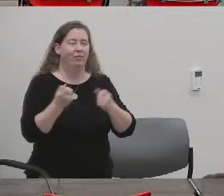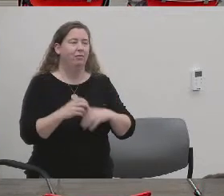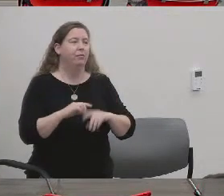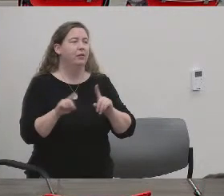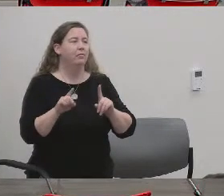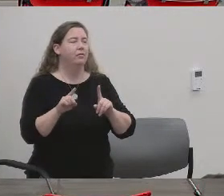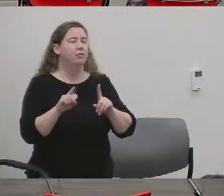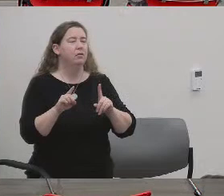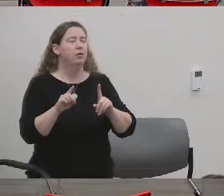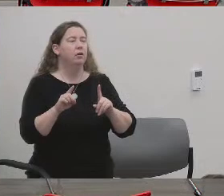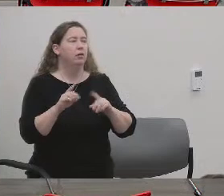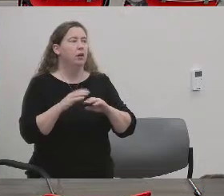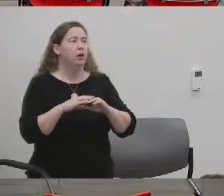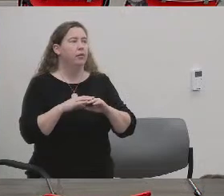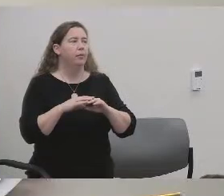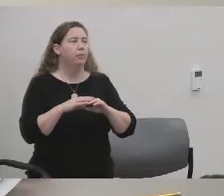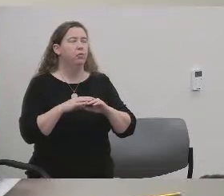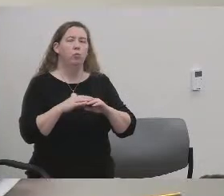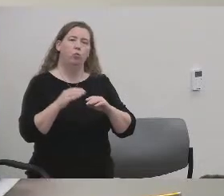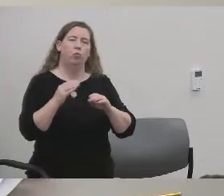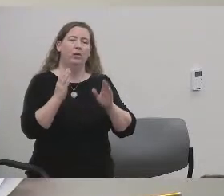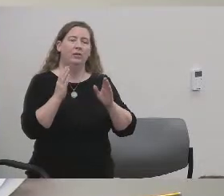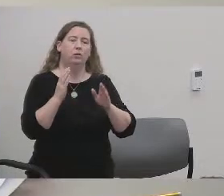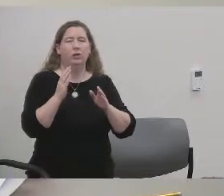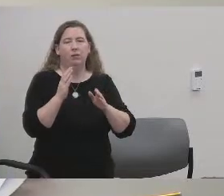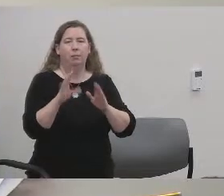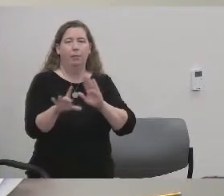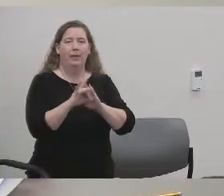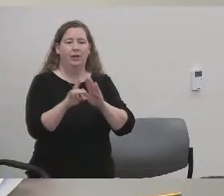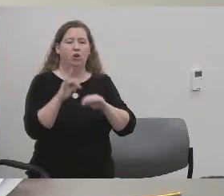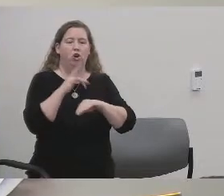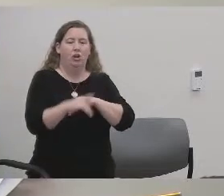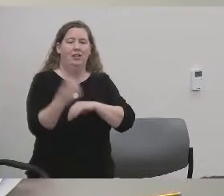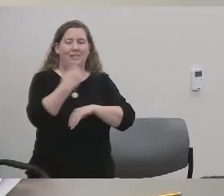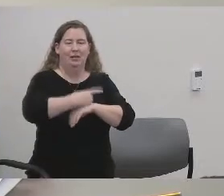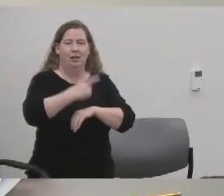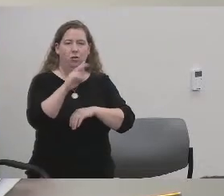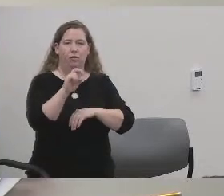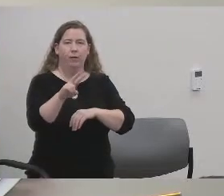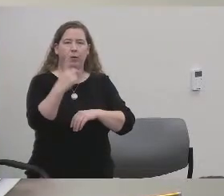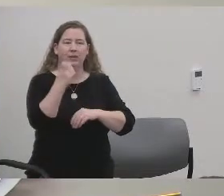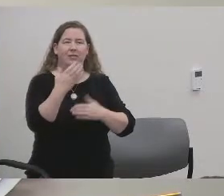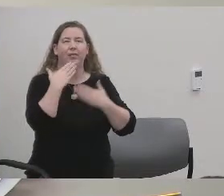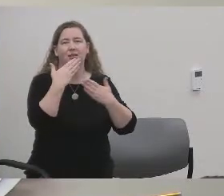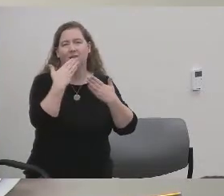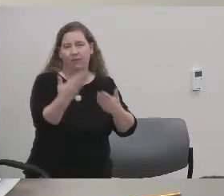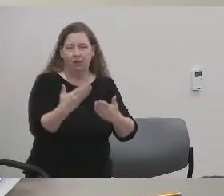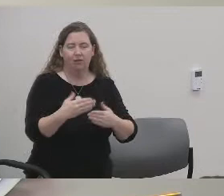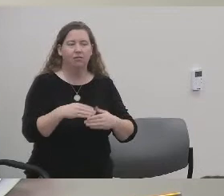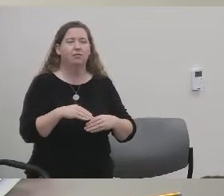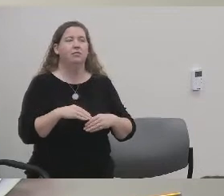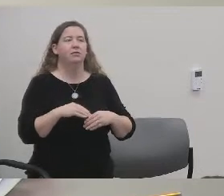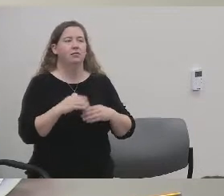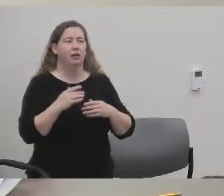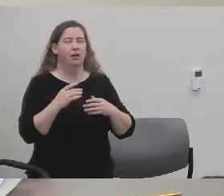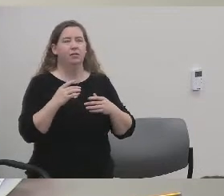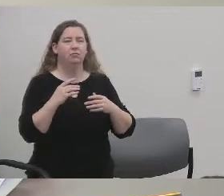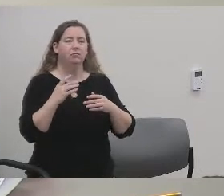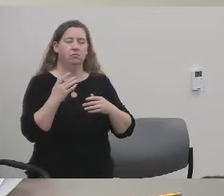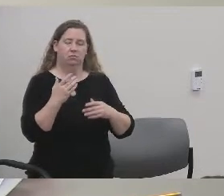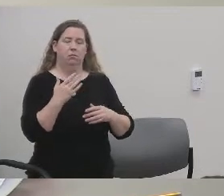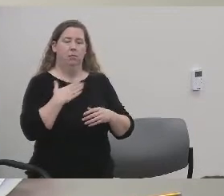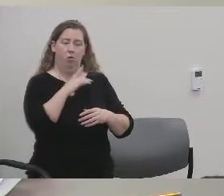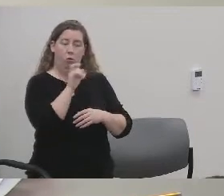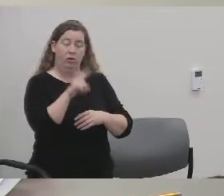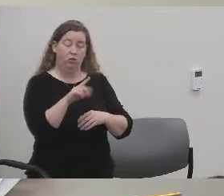We have it earlier in November, just to make note, because of the Thanksgiving holiday. And the question I have